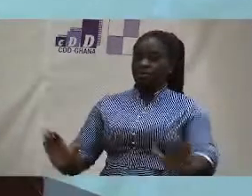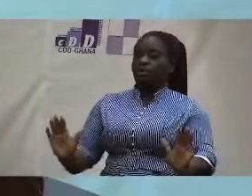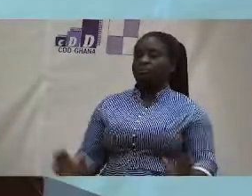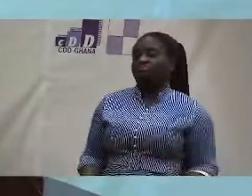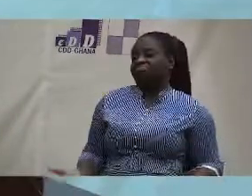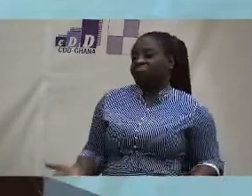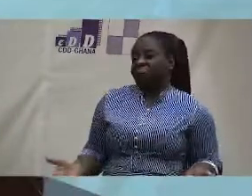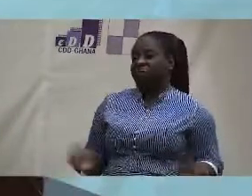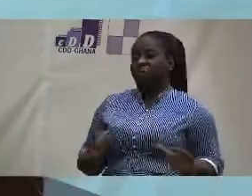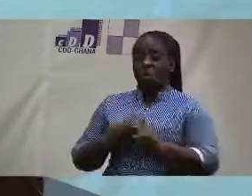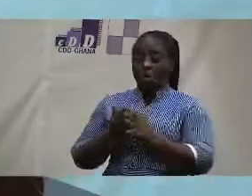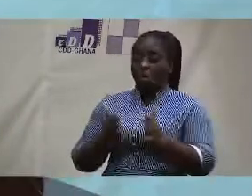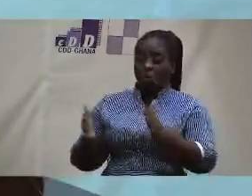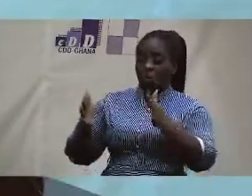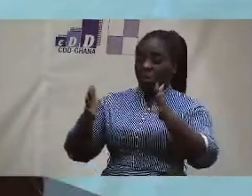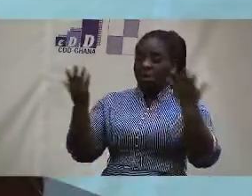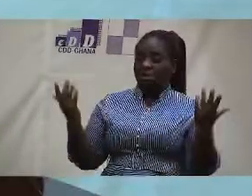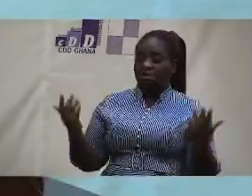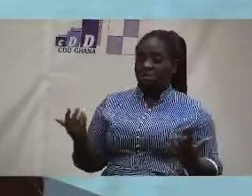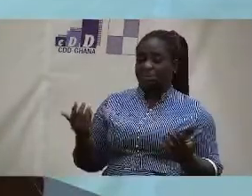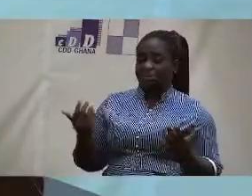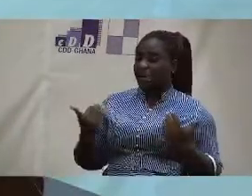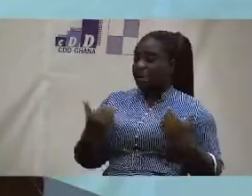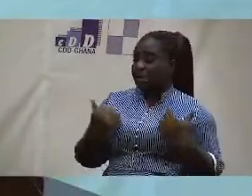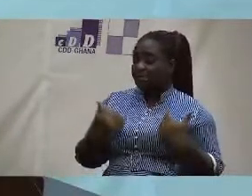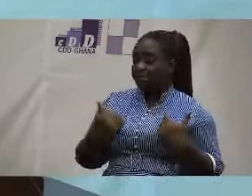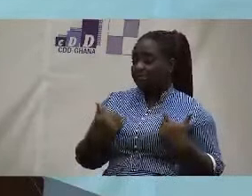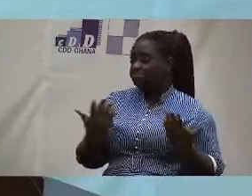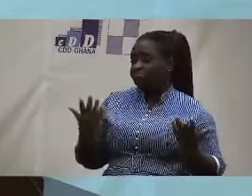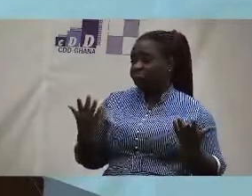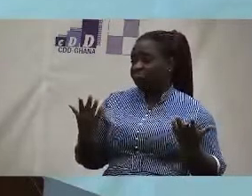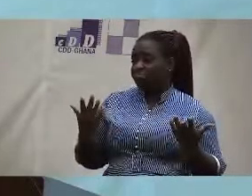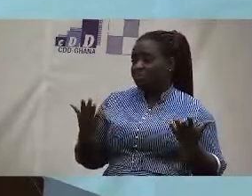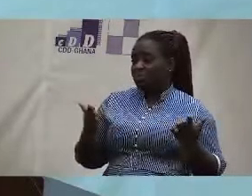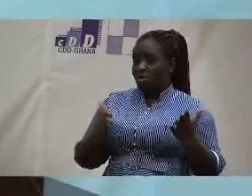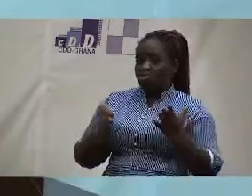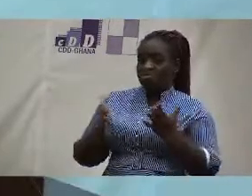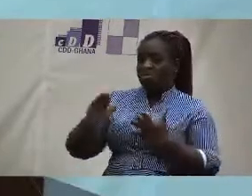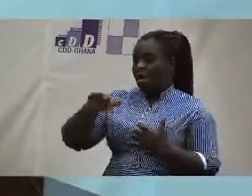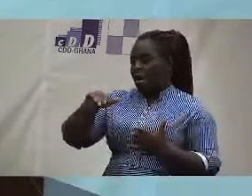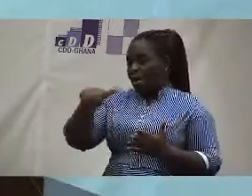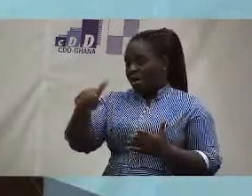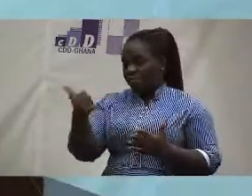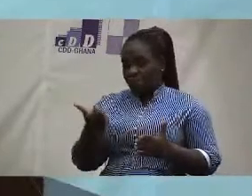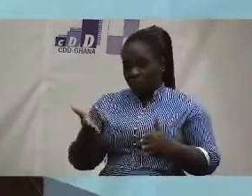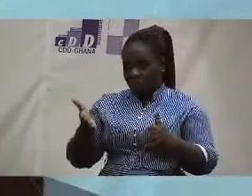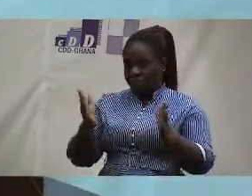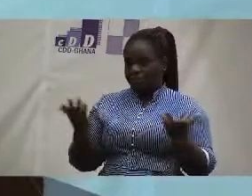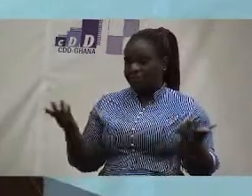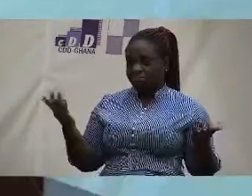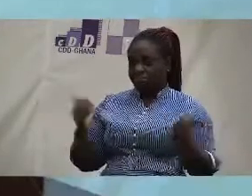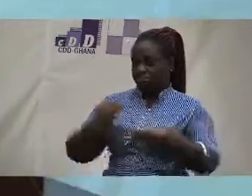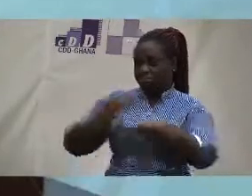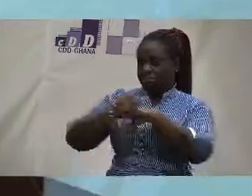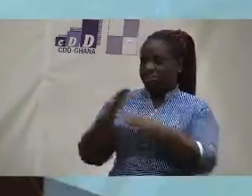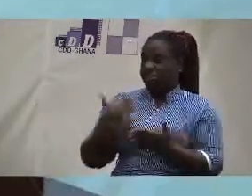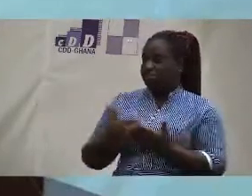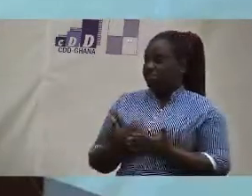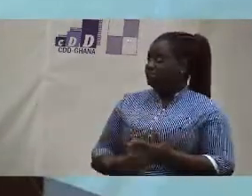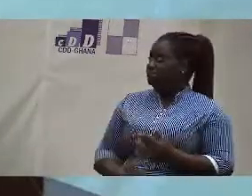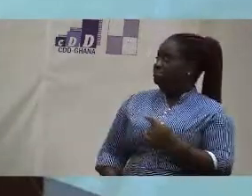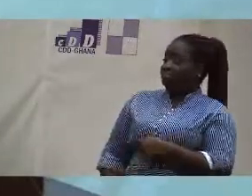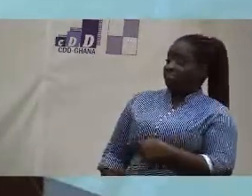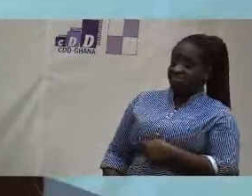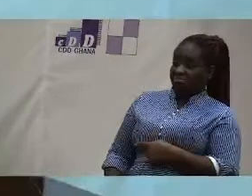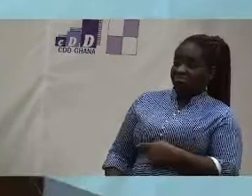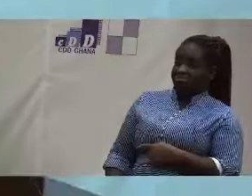or mechanisms we put in place, even if we have to go through other means to send this money. I'm talking now of